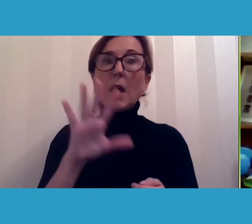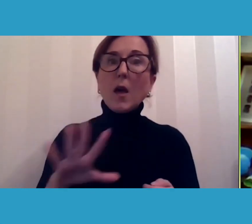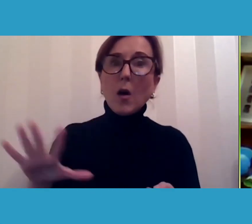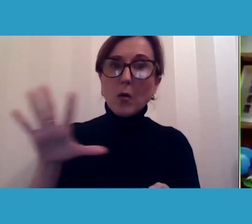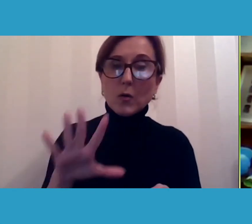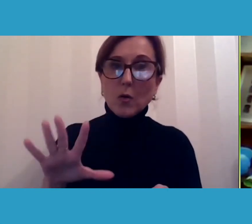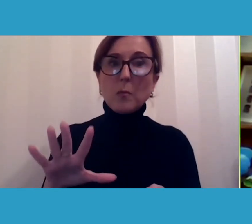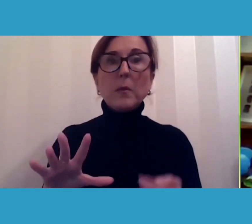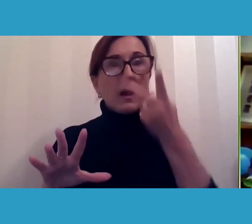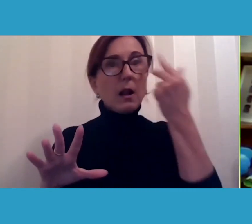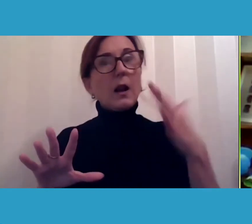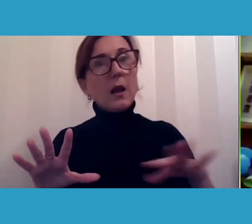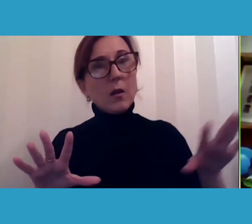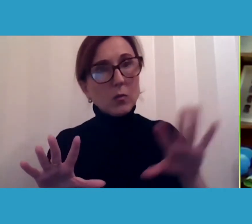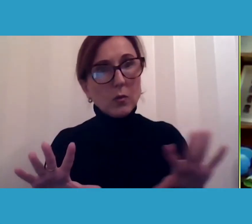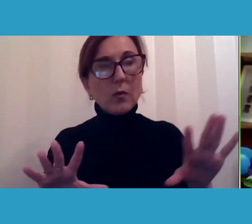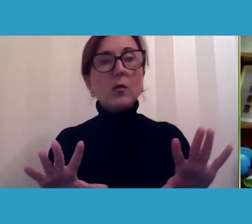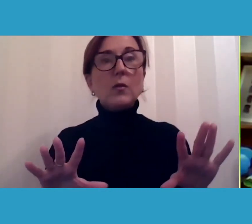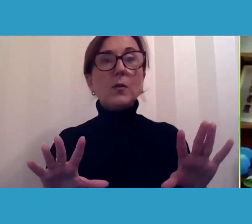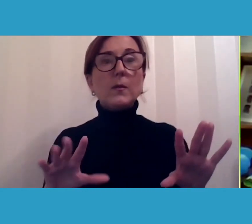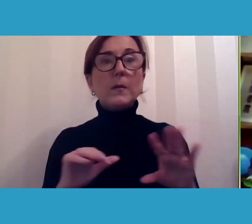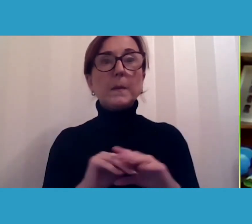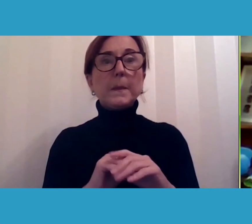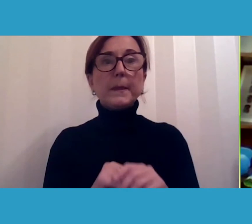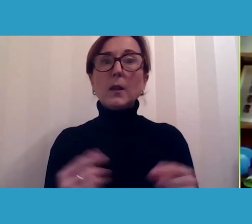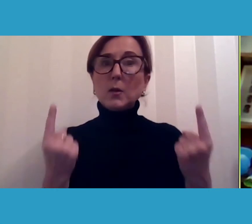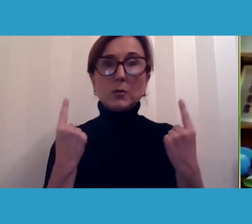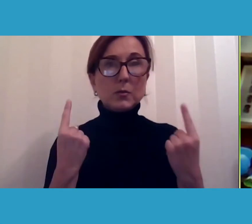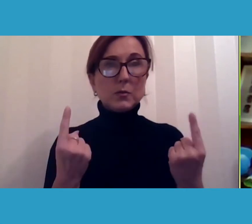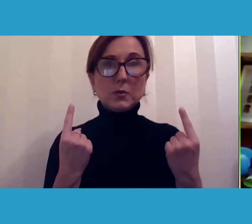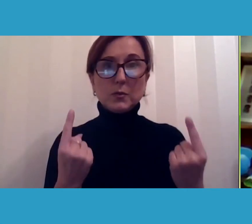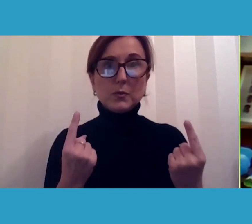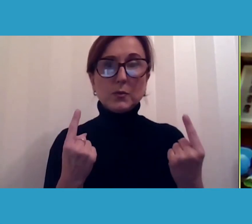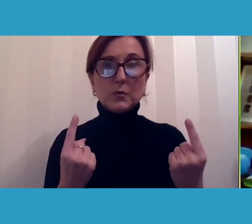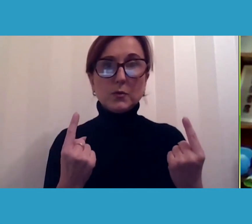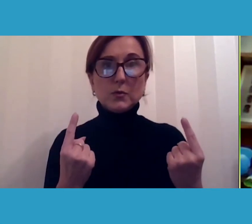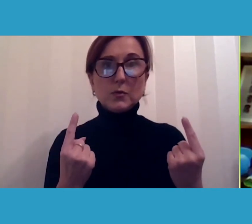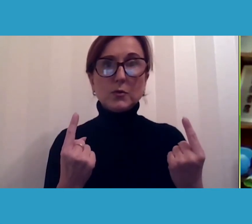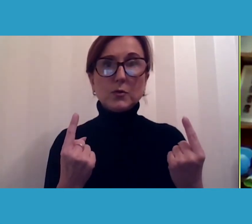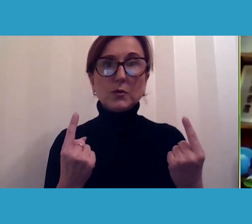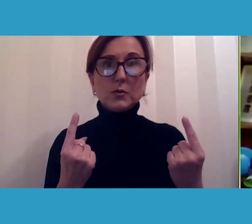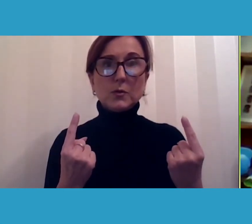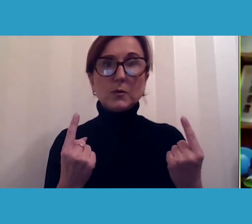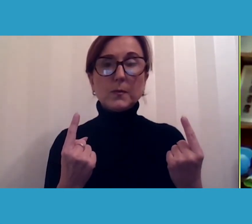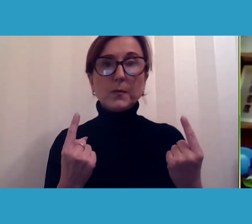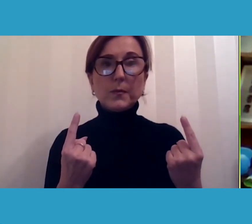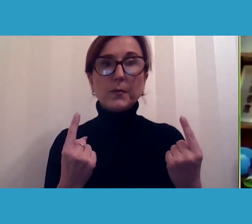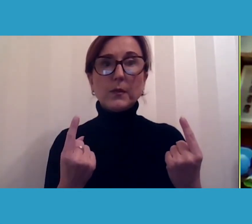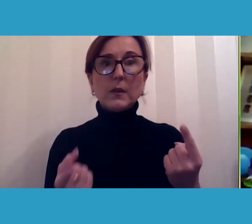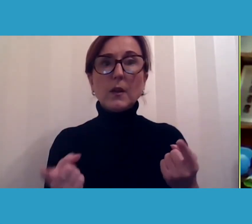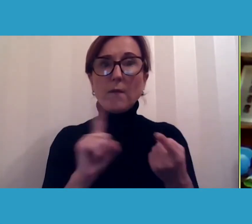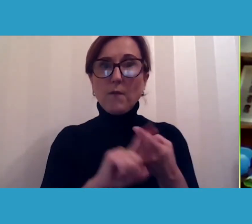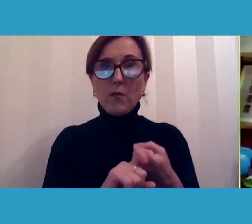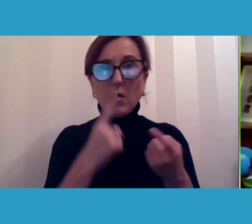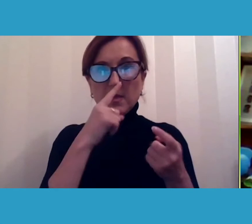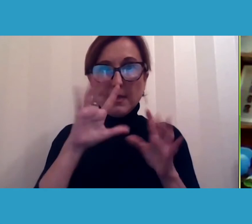hate crimes, it should be noted that both in the European Union and in Lithuania, the major threat that